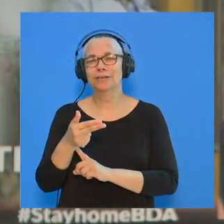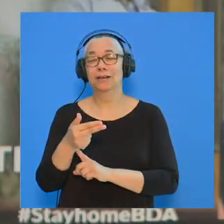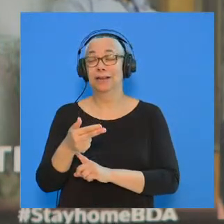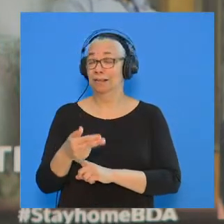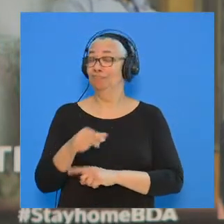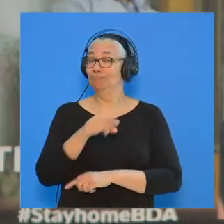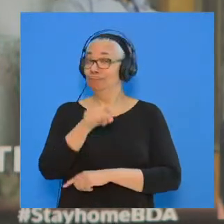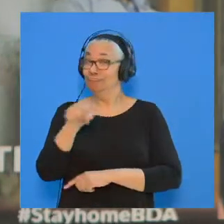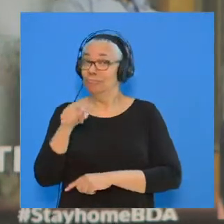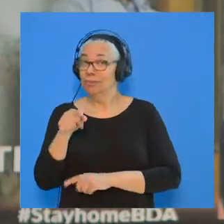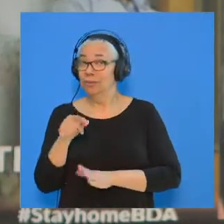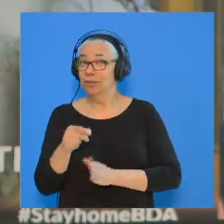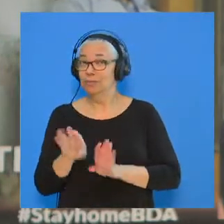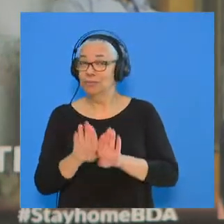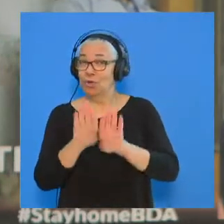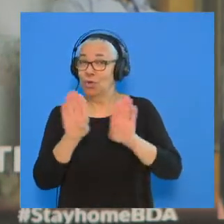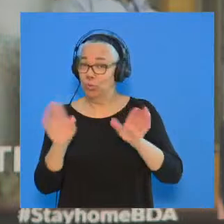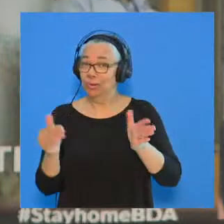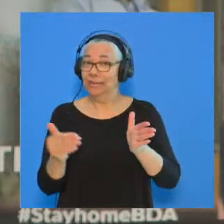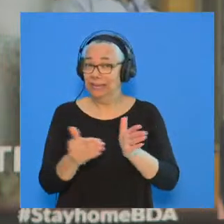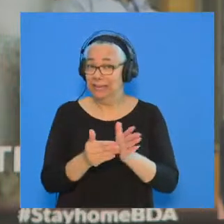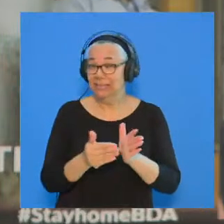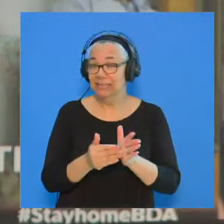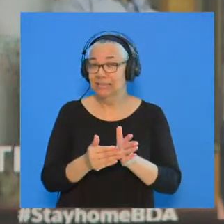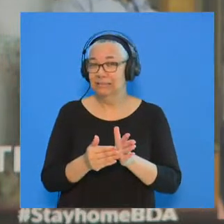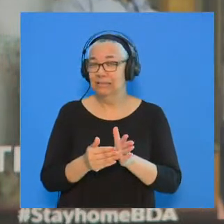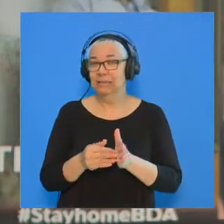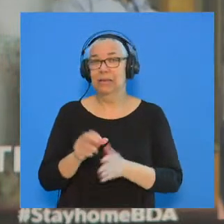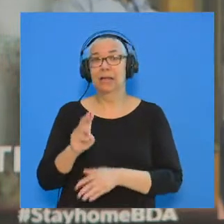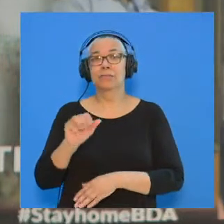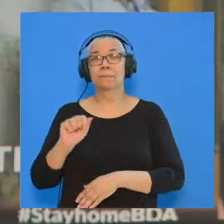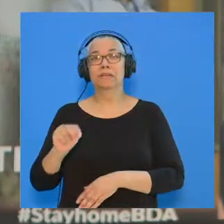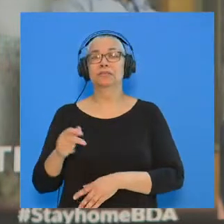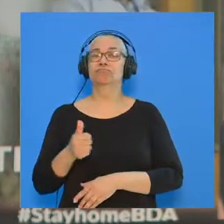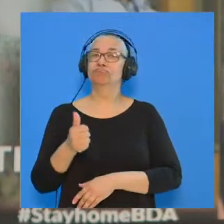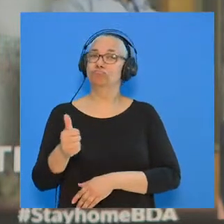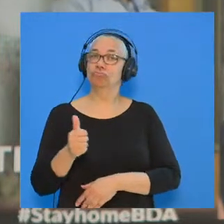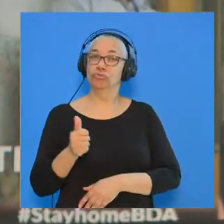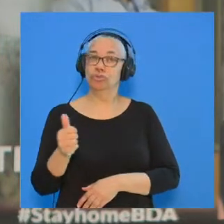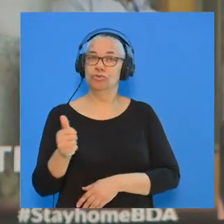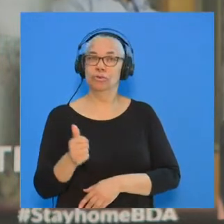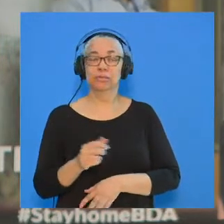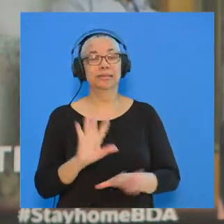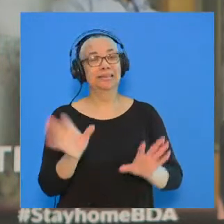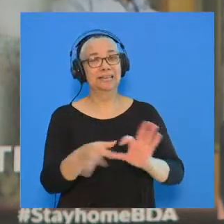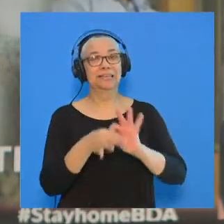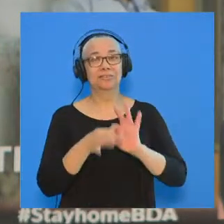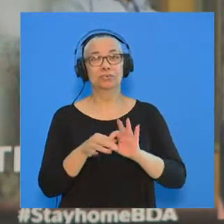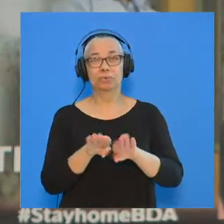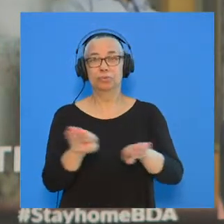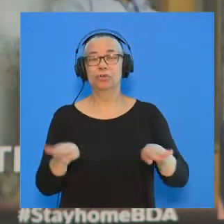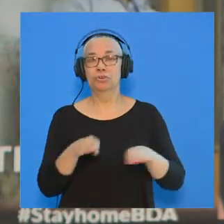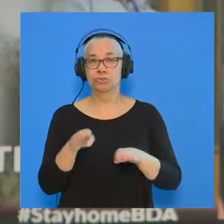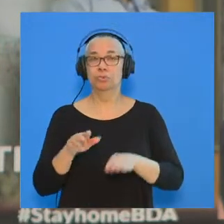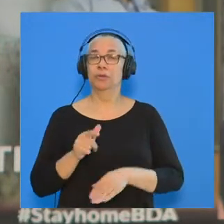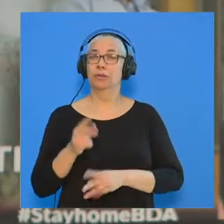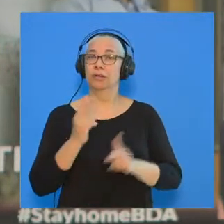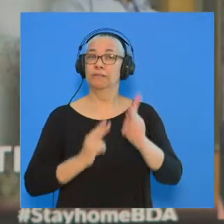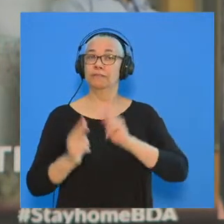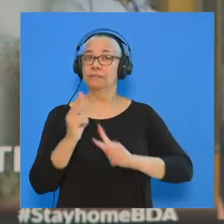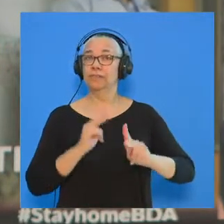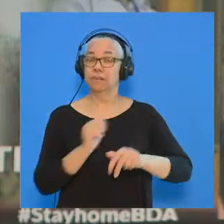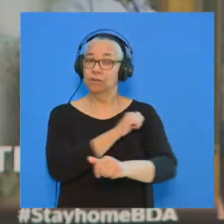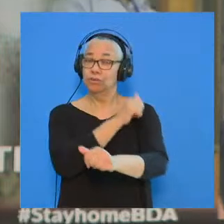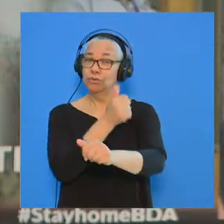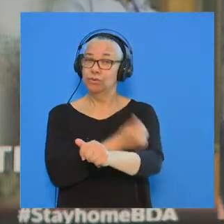opening back up. The Minister of Tourism, in conjunction with Bermuda Tourism Authority, continues to work on making sure that we